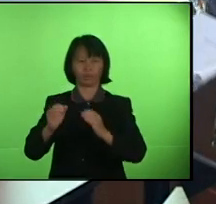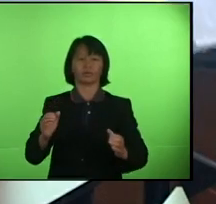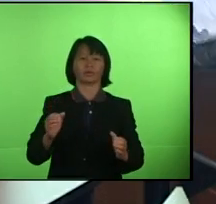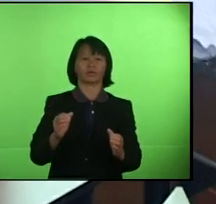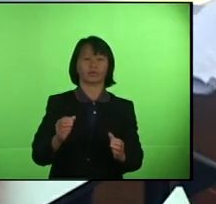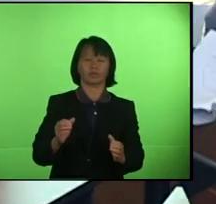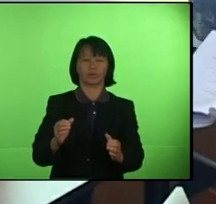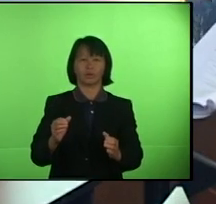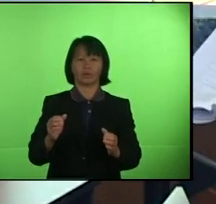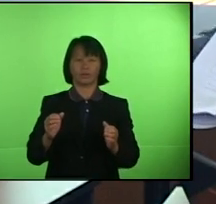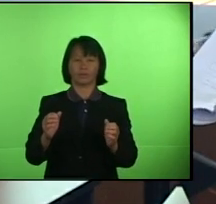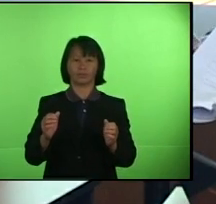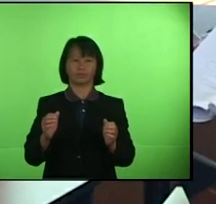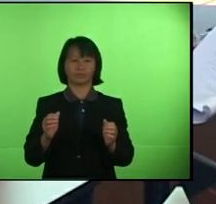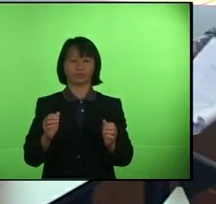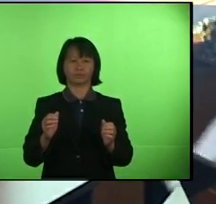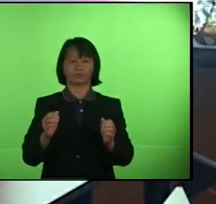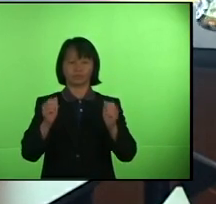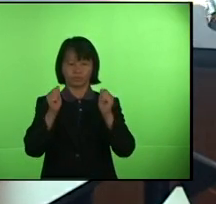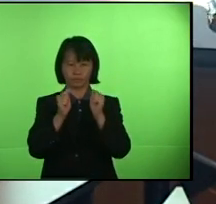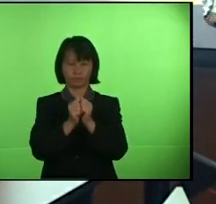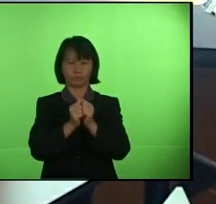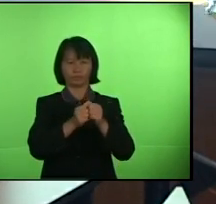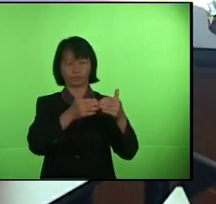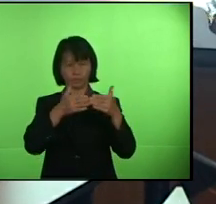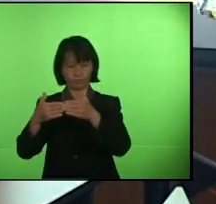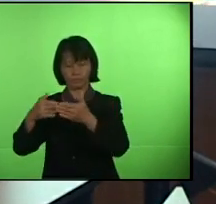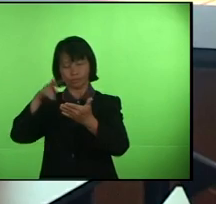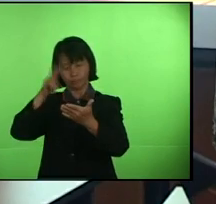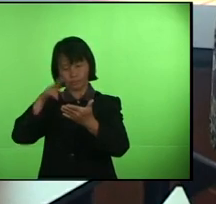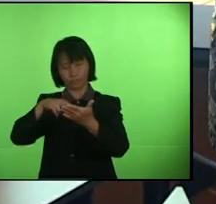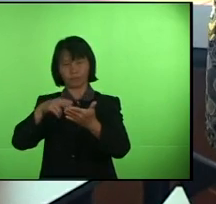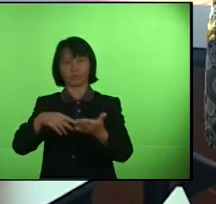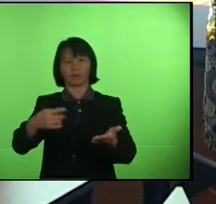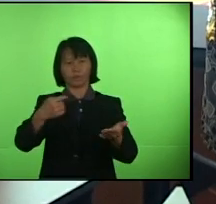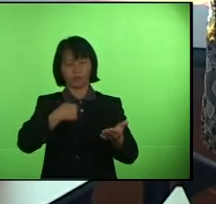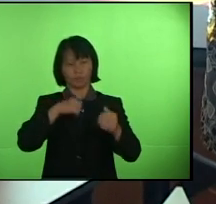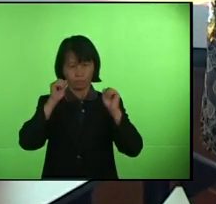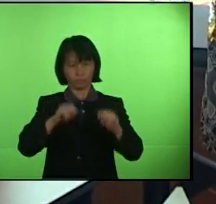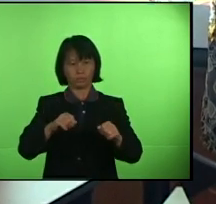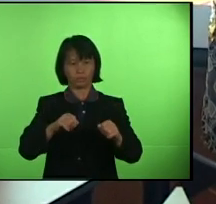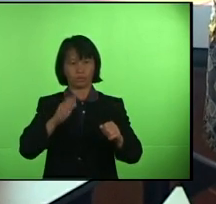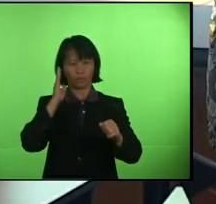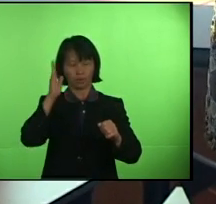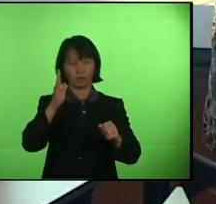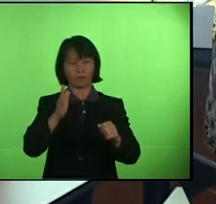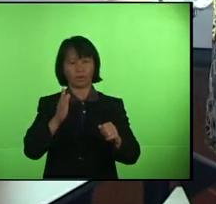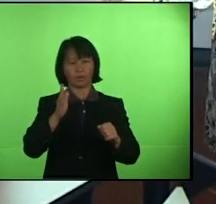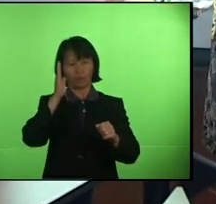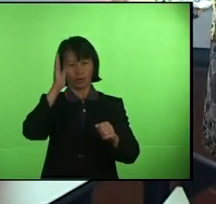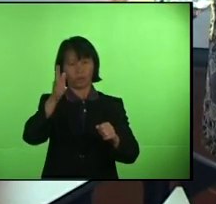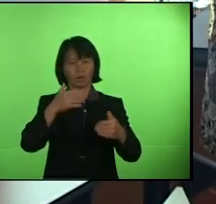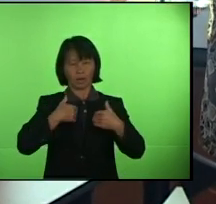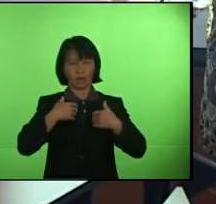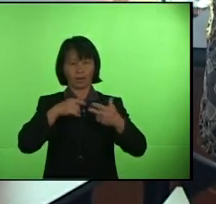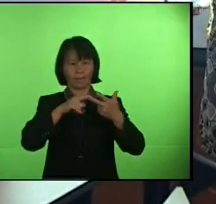with extensive reading, you will definitely come out with these abbreviations on